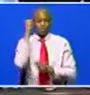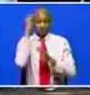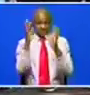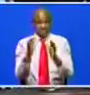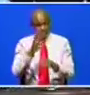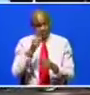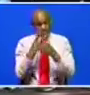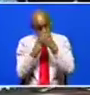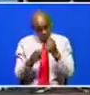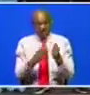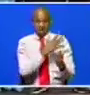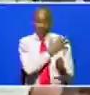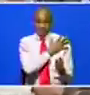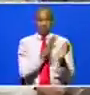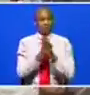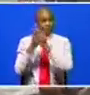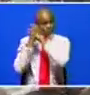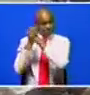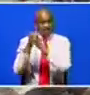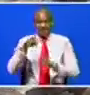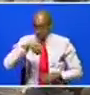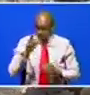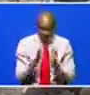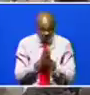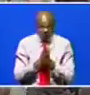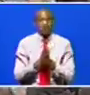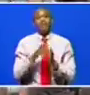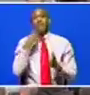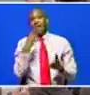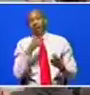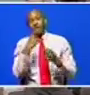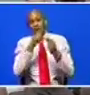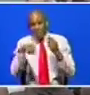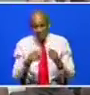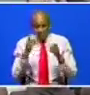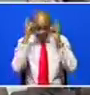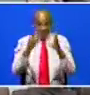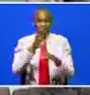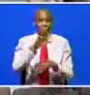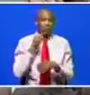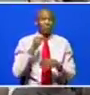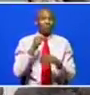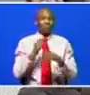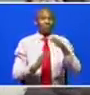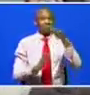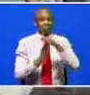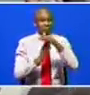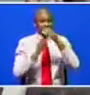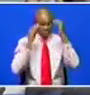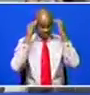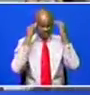Politicians from both NASA and Jubilee have been blowing hot and cold in regards to the decisions made by the two crucial